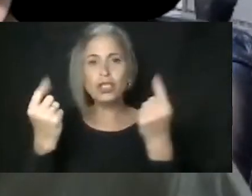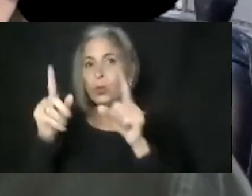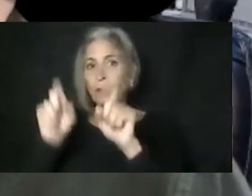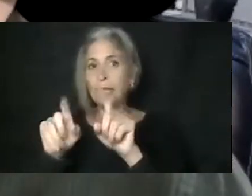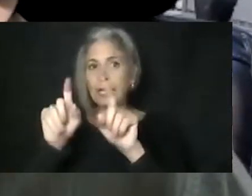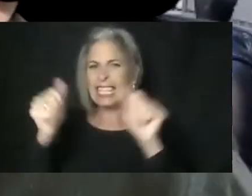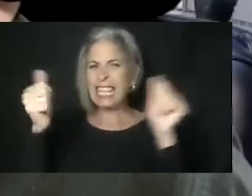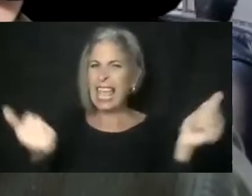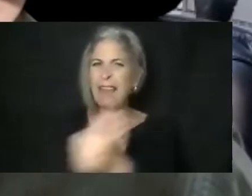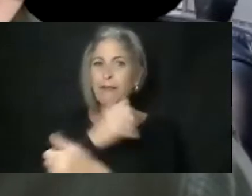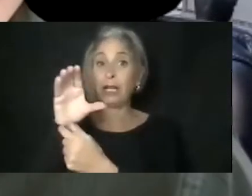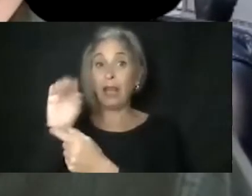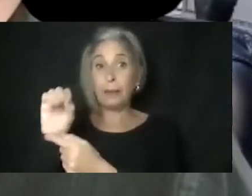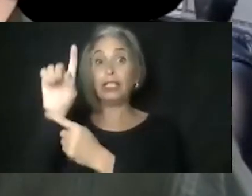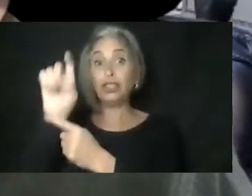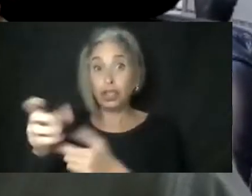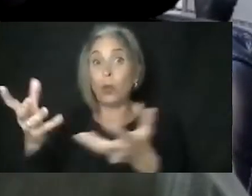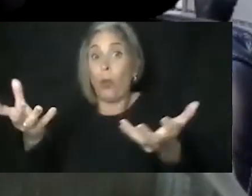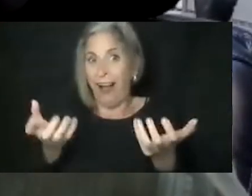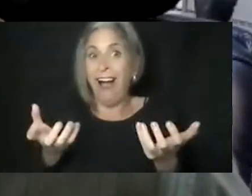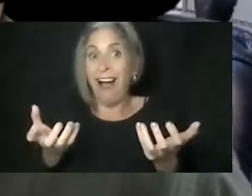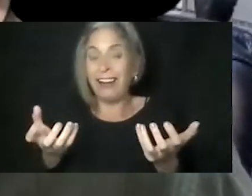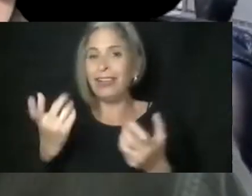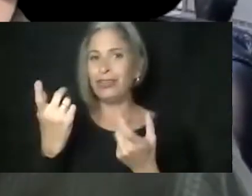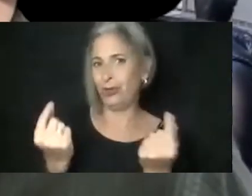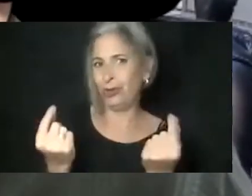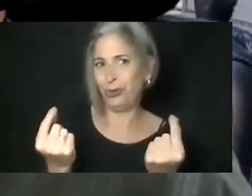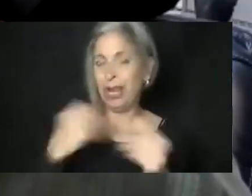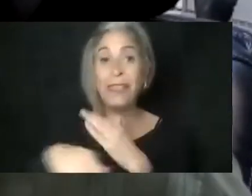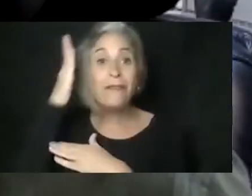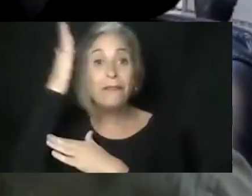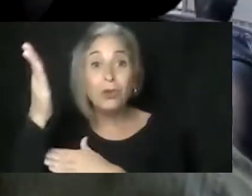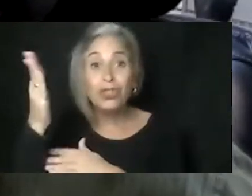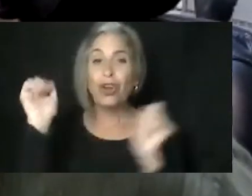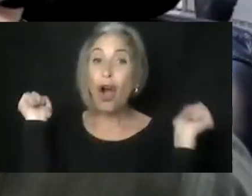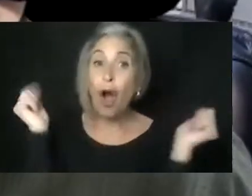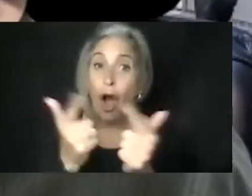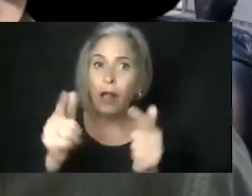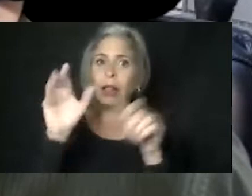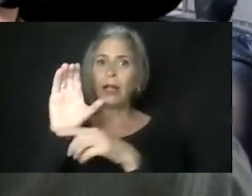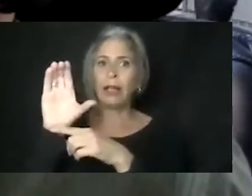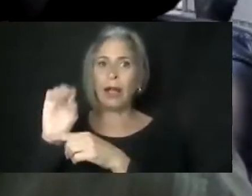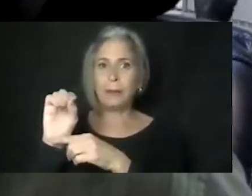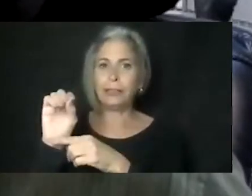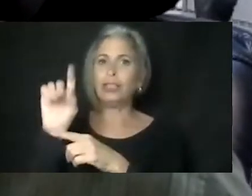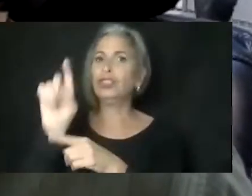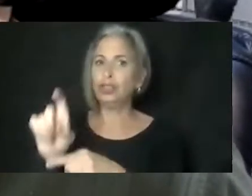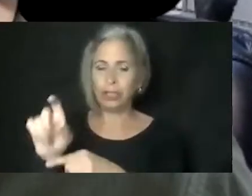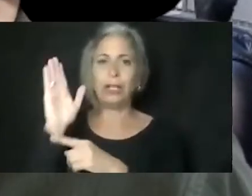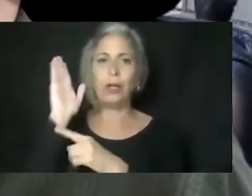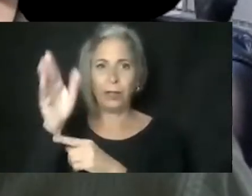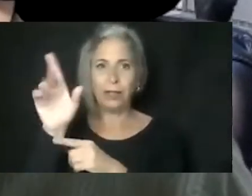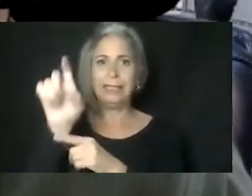every company should want to do, and that in the very near future, every company will want to do, because usability testing with